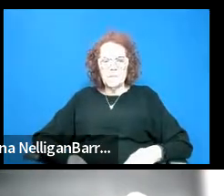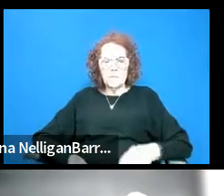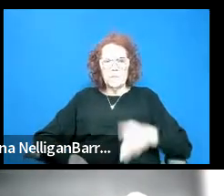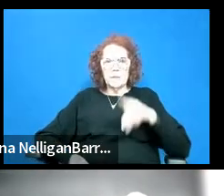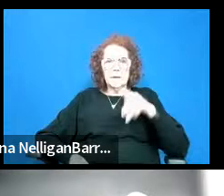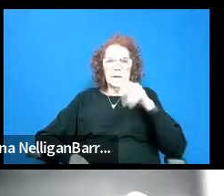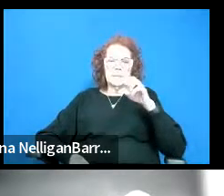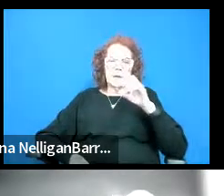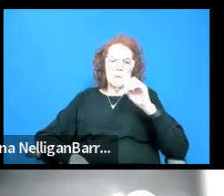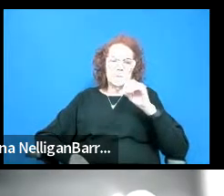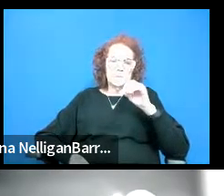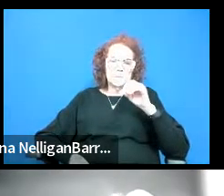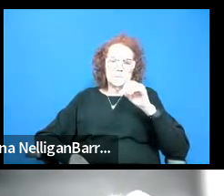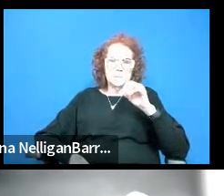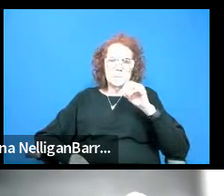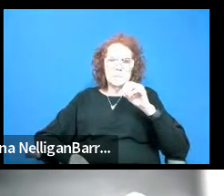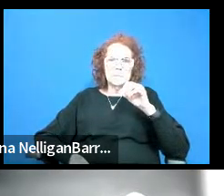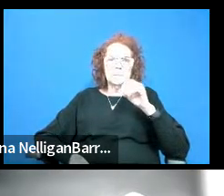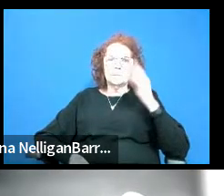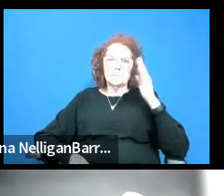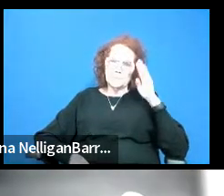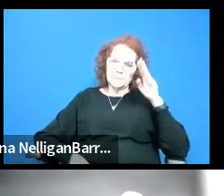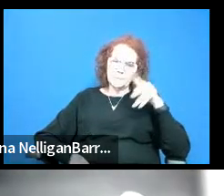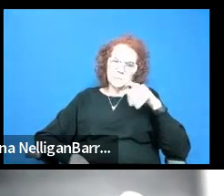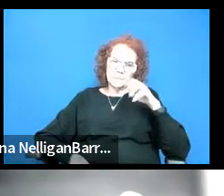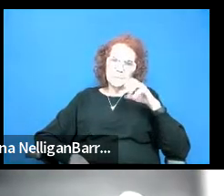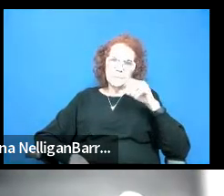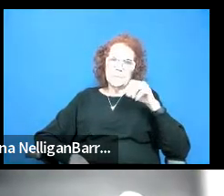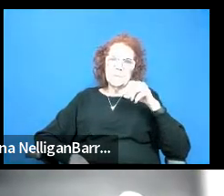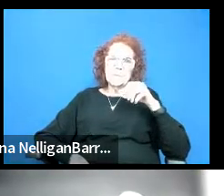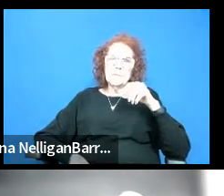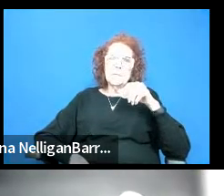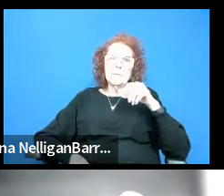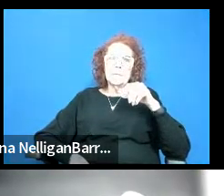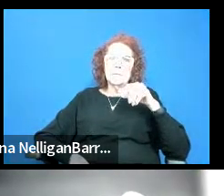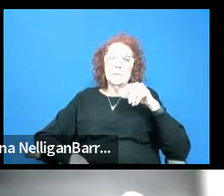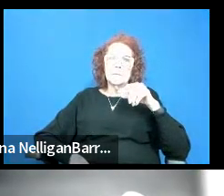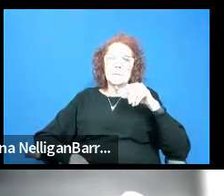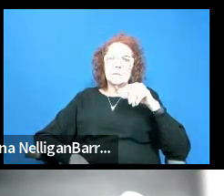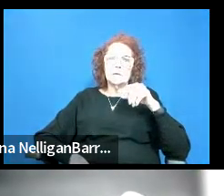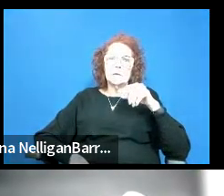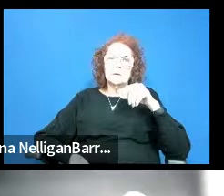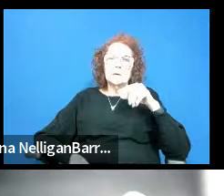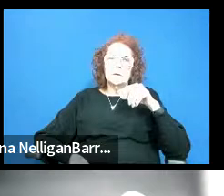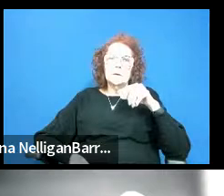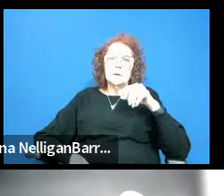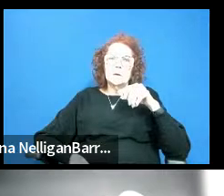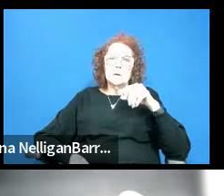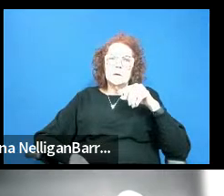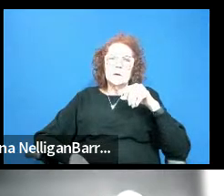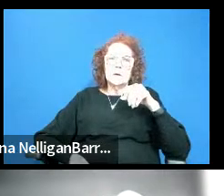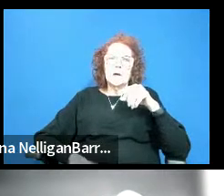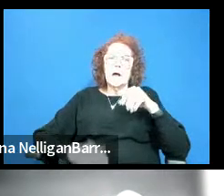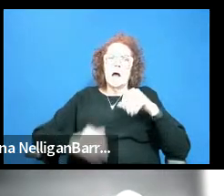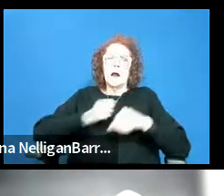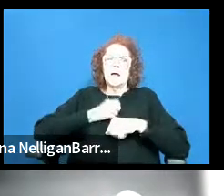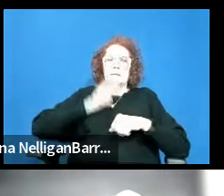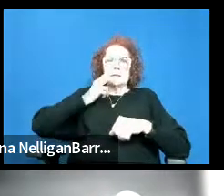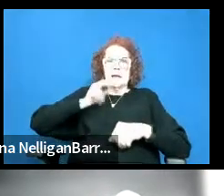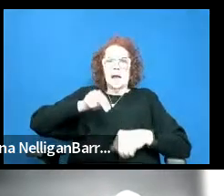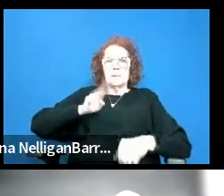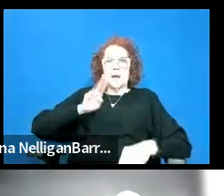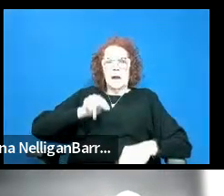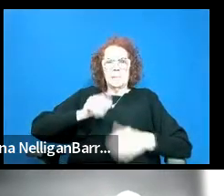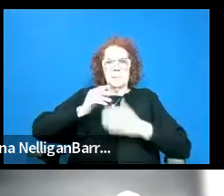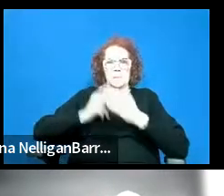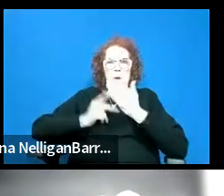Thank you very much. I do love to see a return to Mayor Bill Johnson's NBN program, so I'm excited very much for that. My question though is,